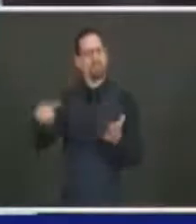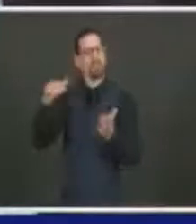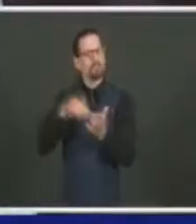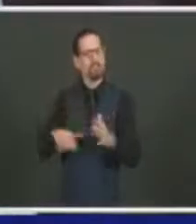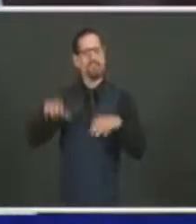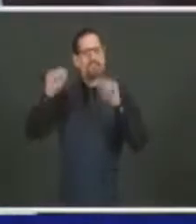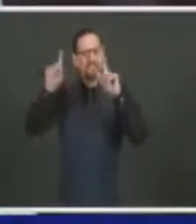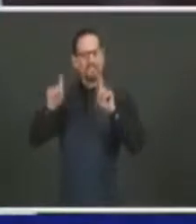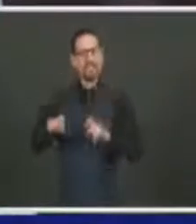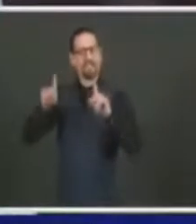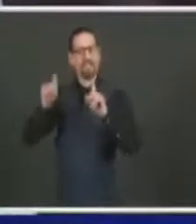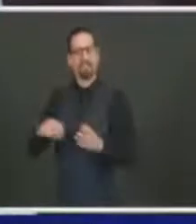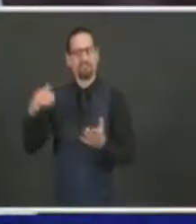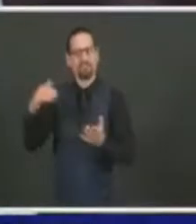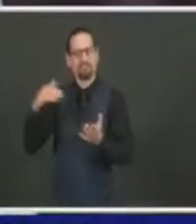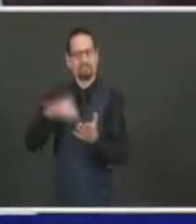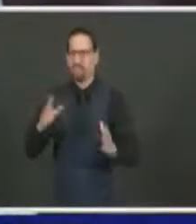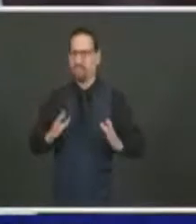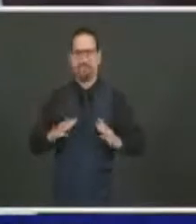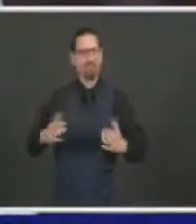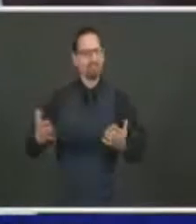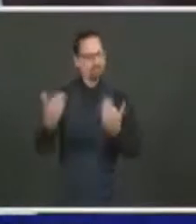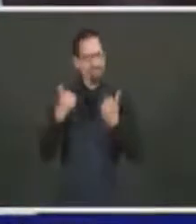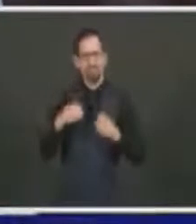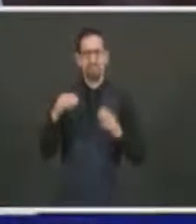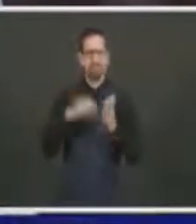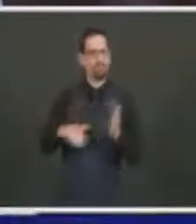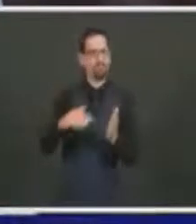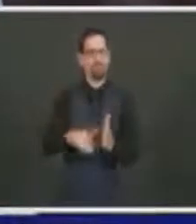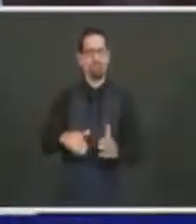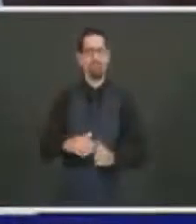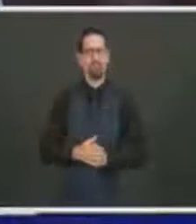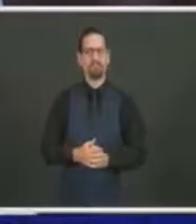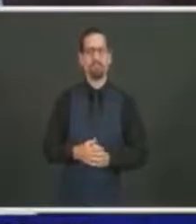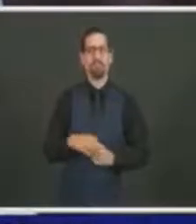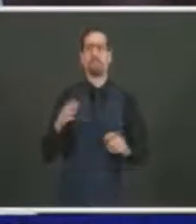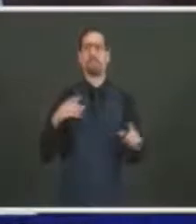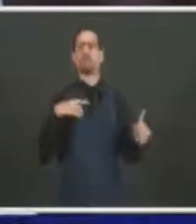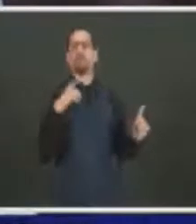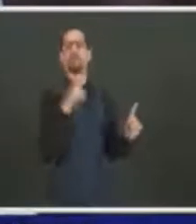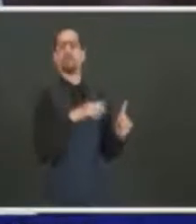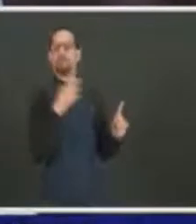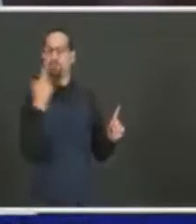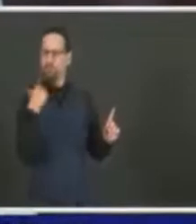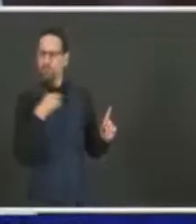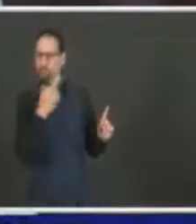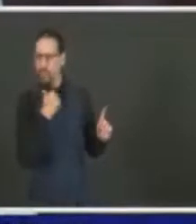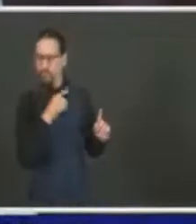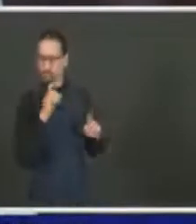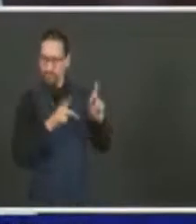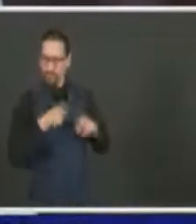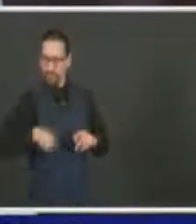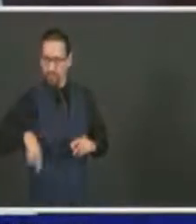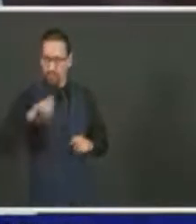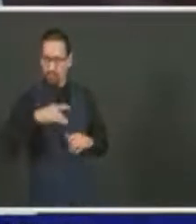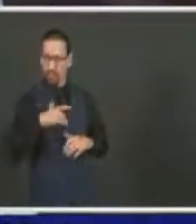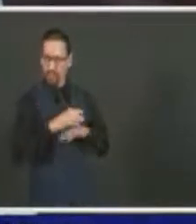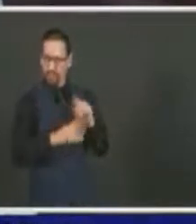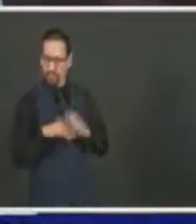to get it done again. The bottom line is if there's a restaurant open in Rhode Island, patrons should feel comfortable going there. Absolutely.